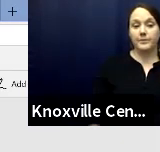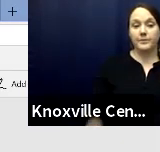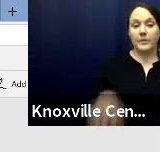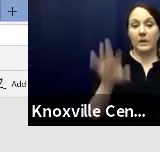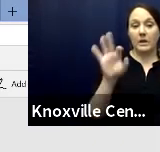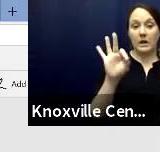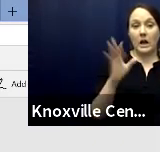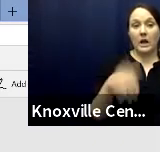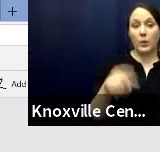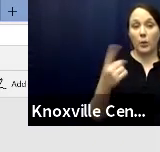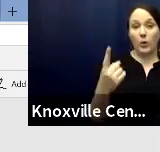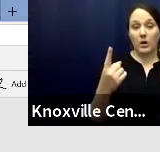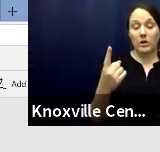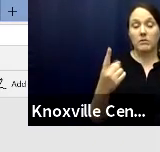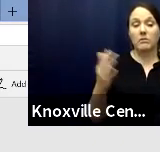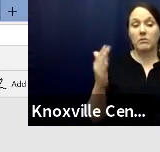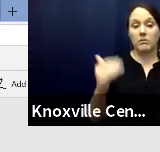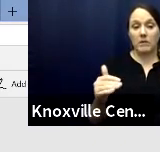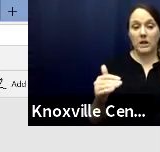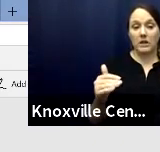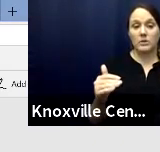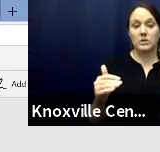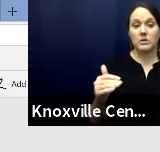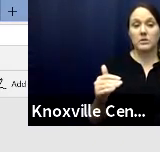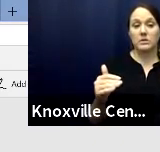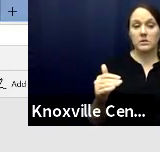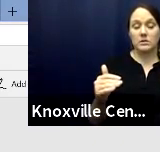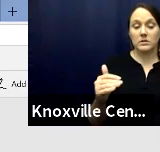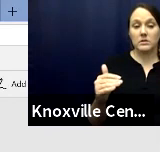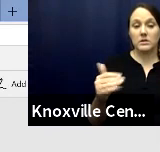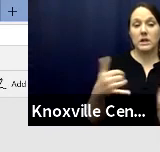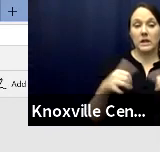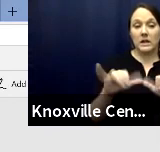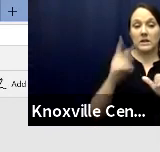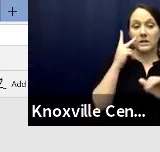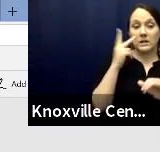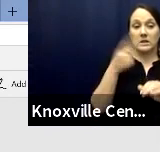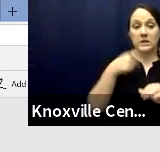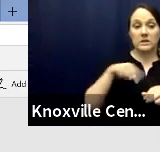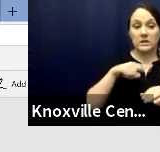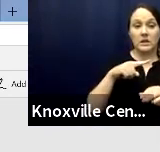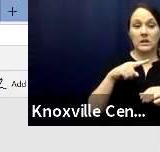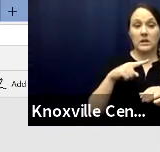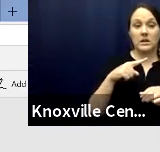9.1 and the next one, Tennessee Department of Health still continues to see us as